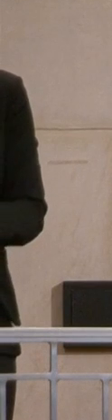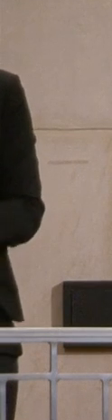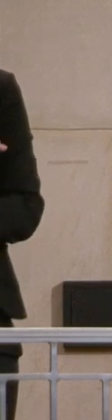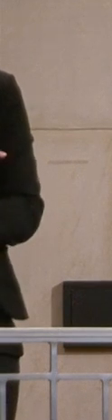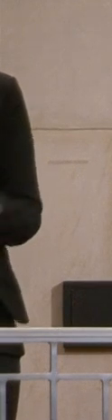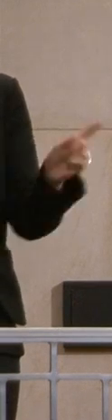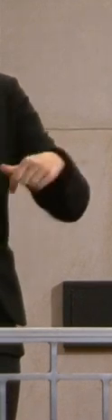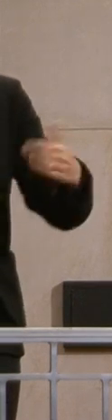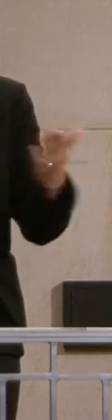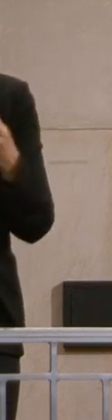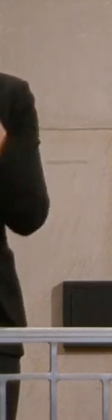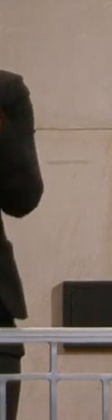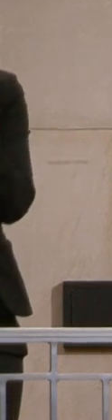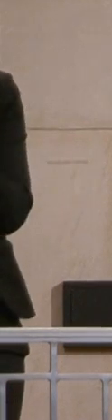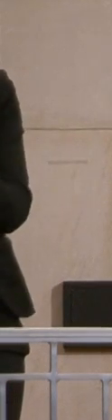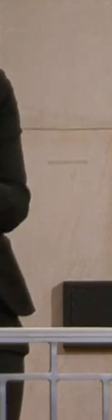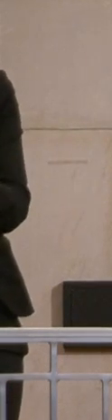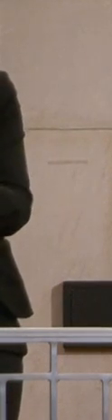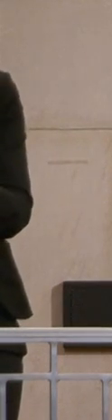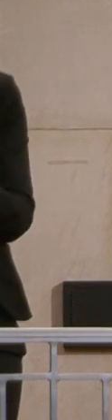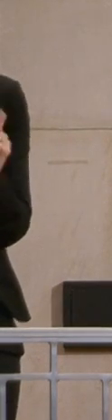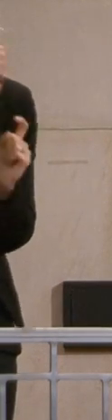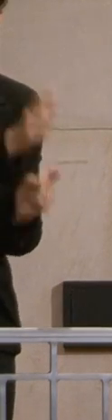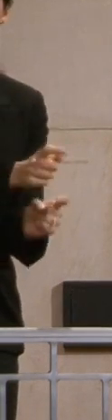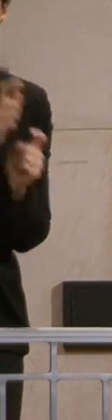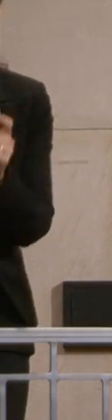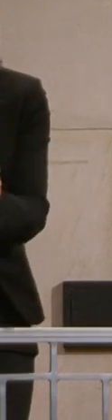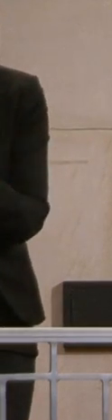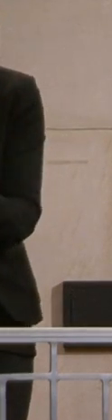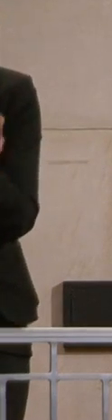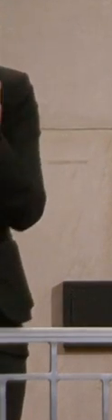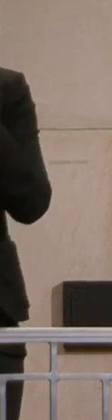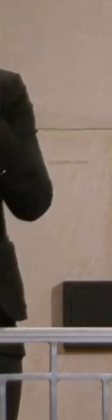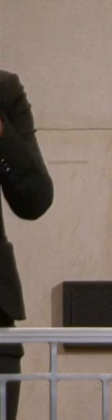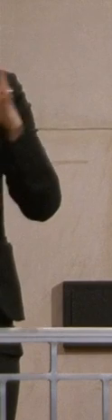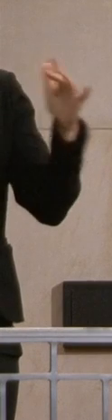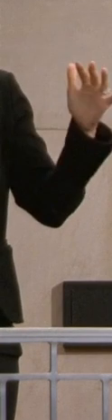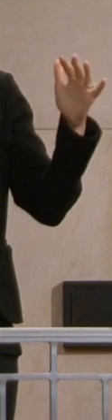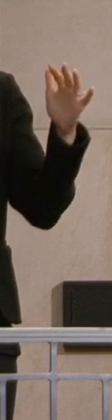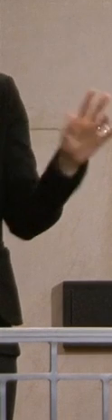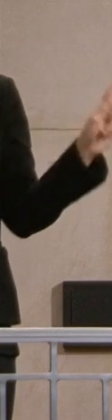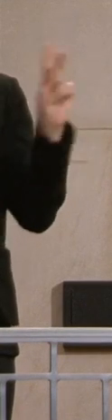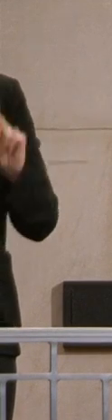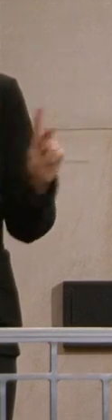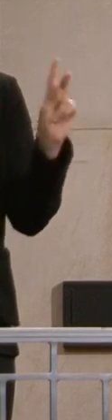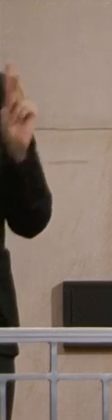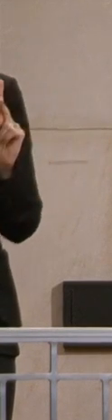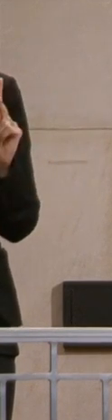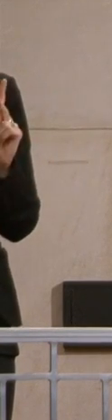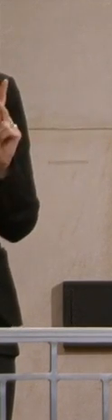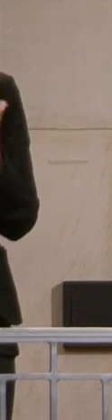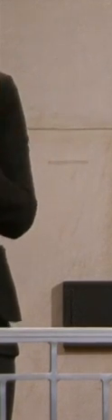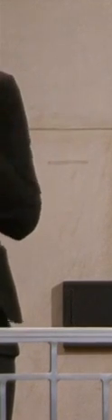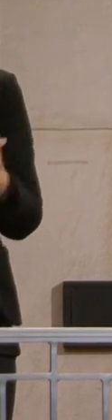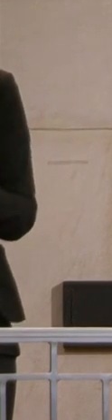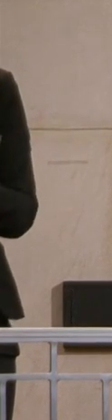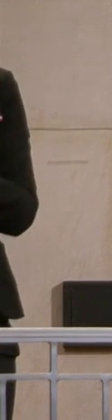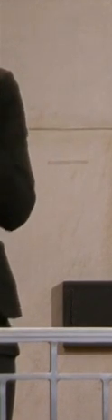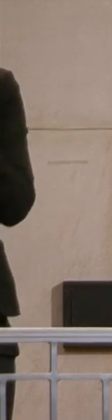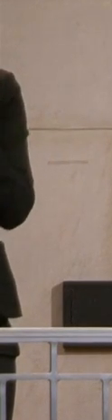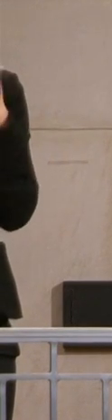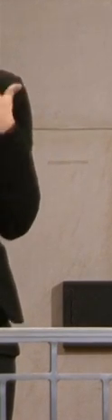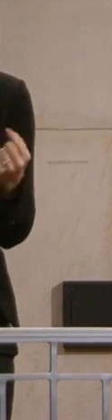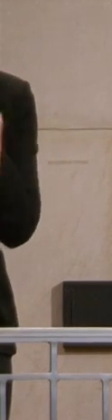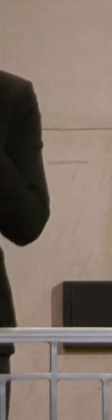commemorate and honor the contributions of the varied and the diverse voices that make us all strong. It's where